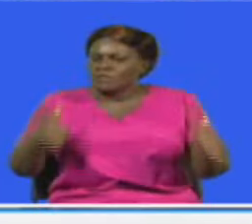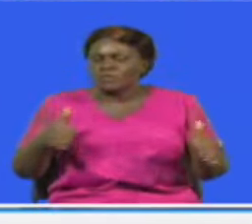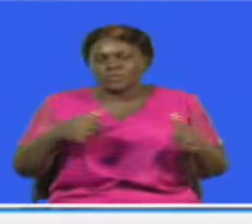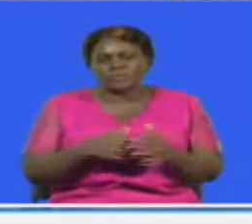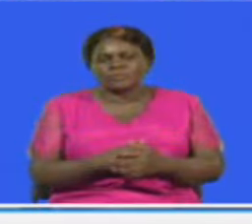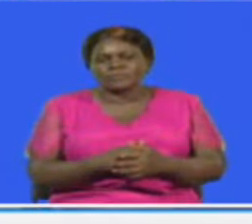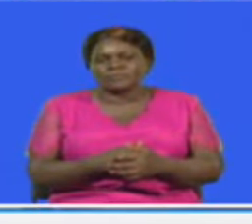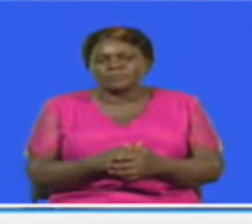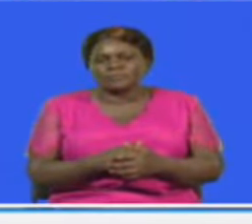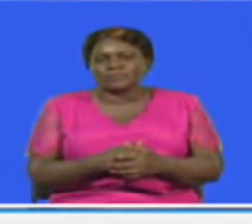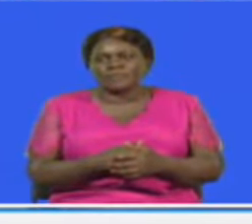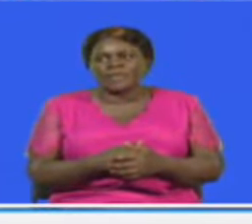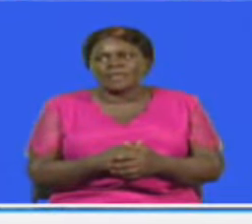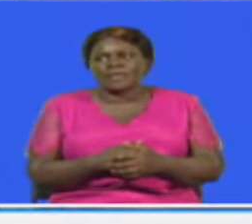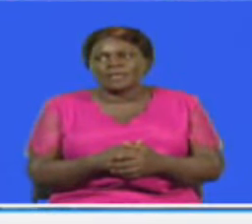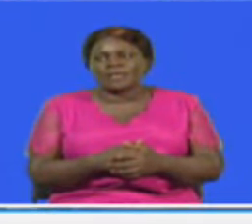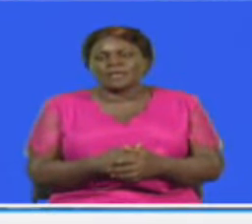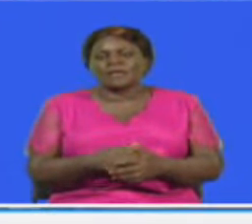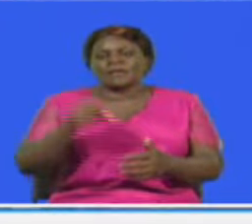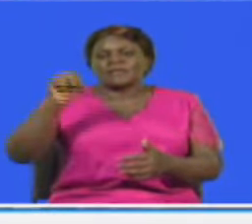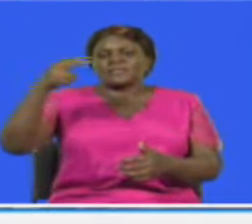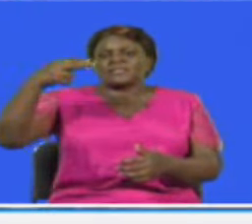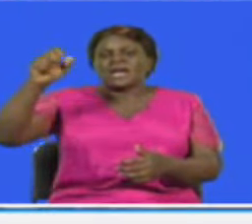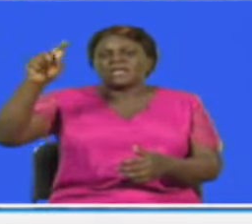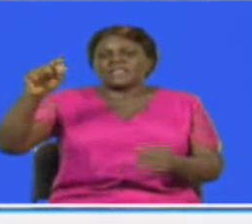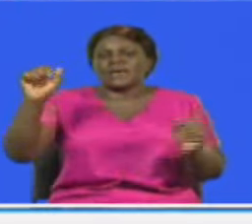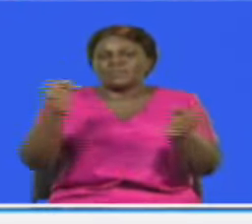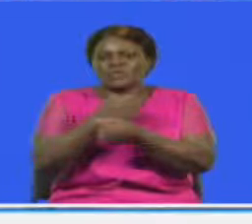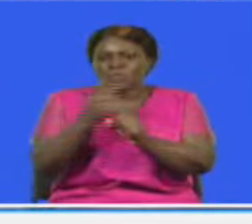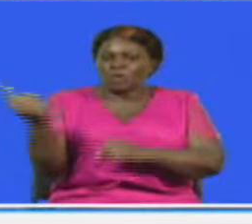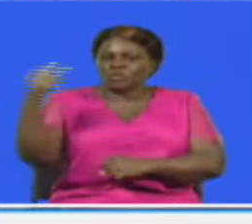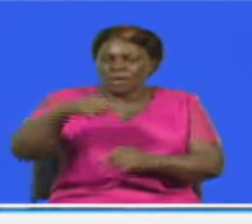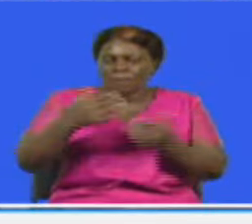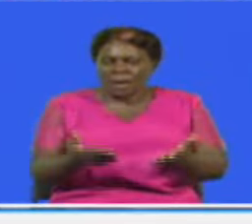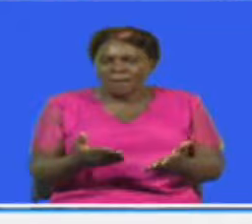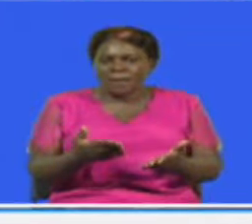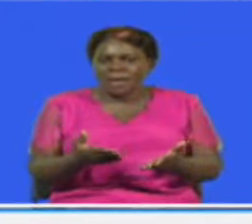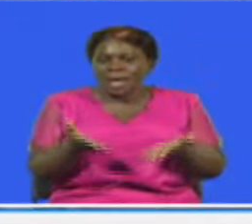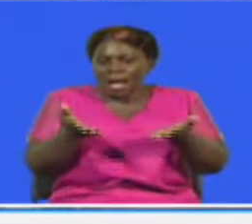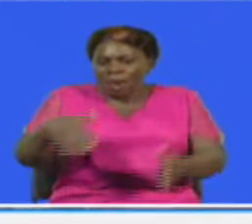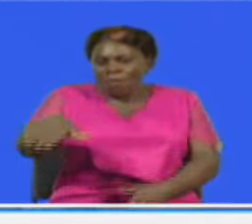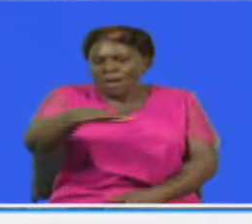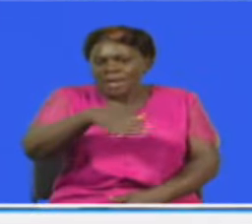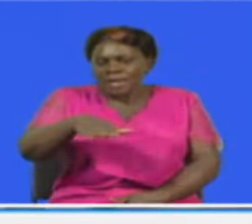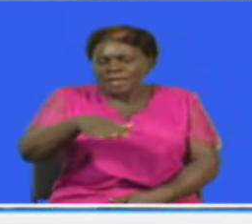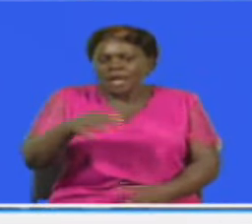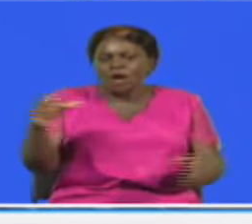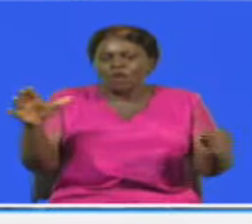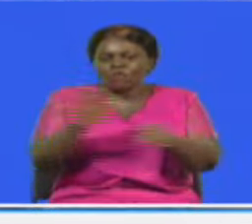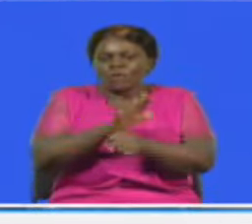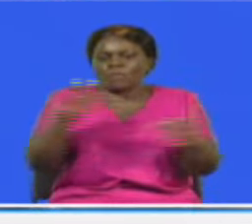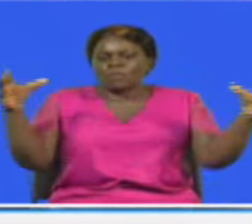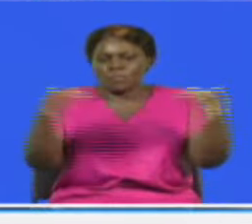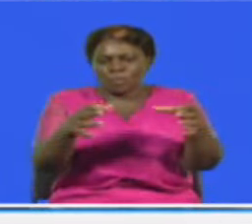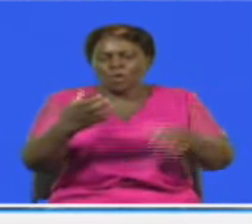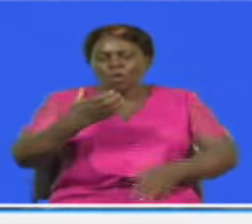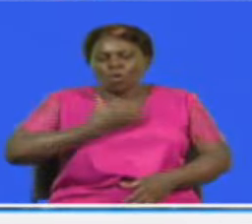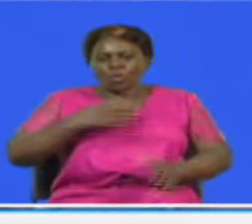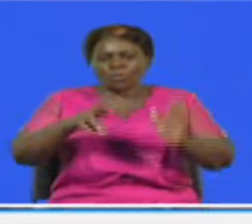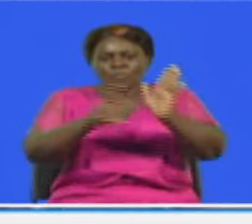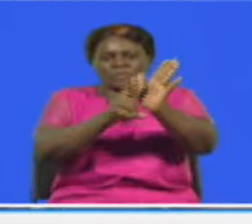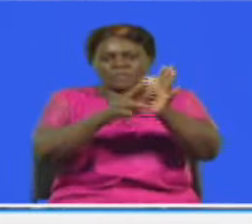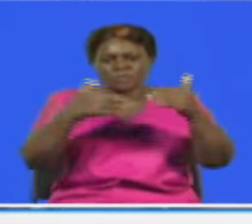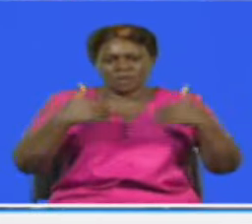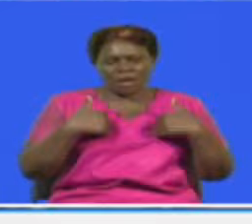are rejecting much as we can. Shanta hawezi kukanyaga Bushangala hata siku nyingine. Bushangala, Isuru, the whole community. We have our own